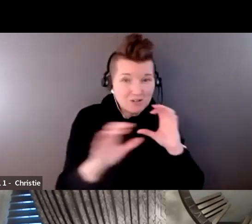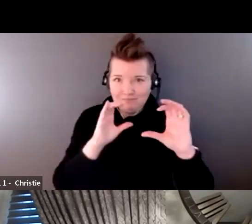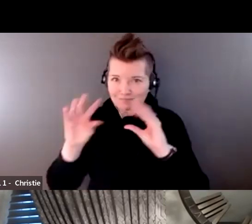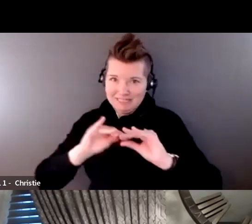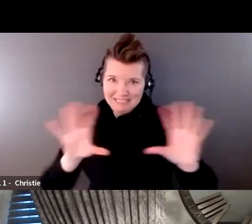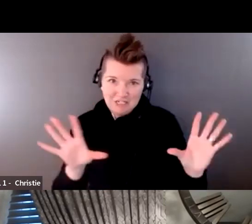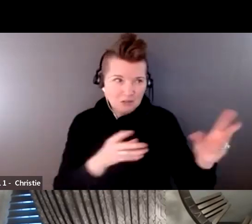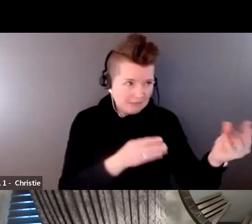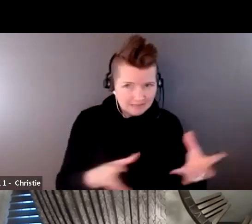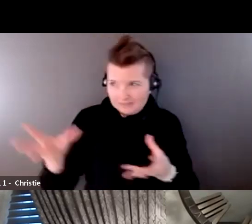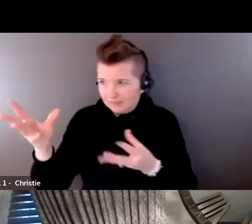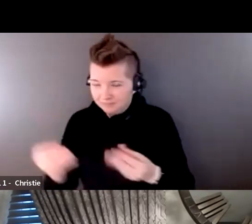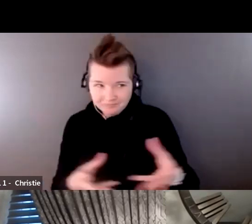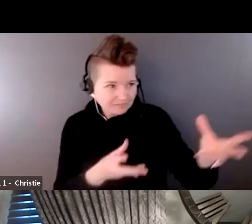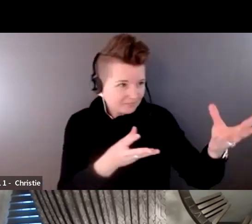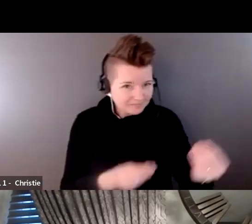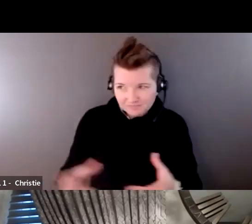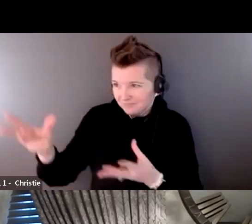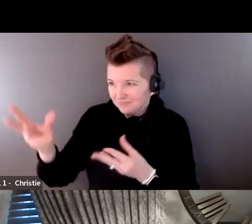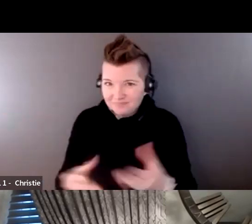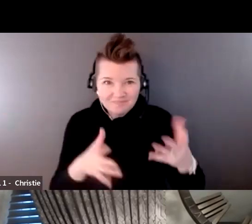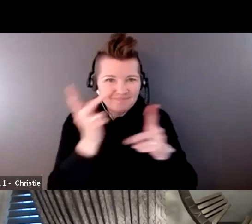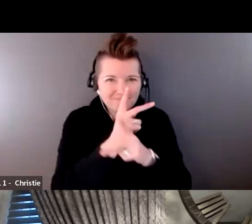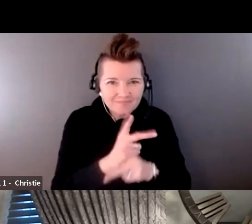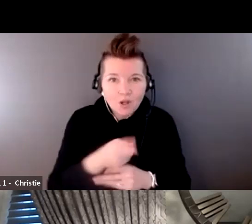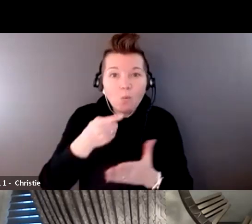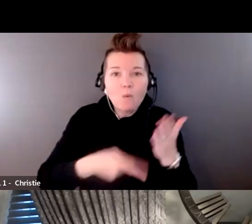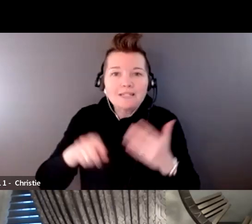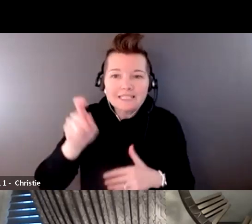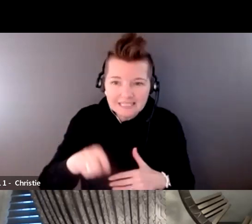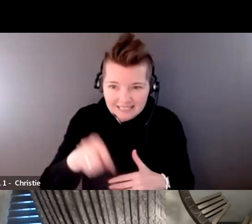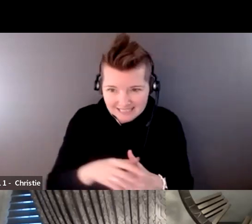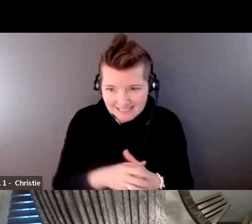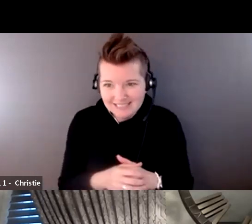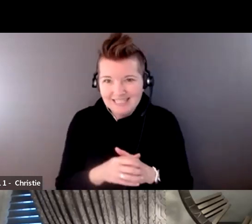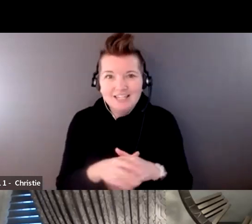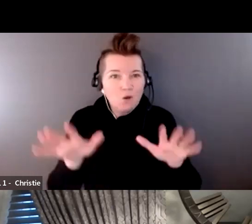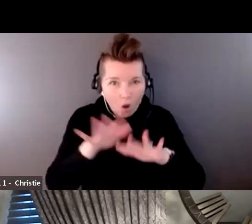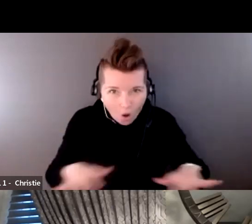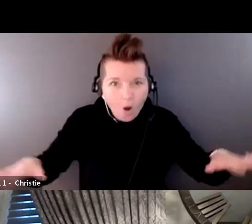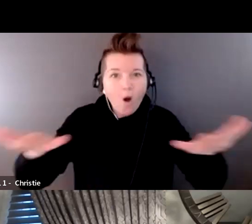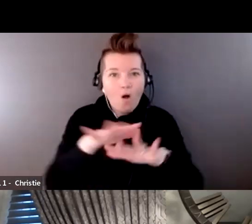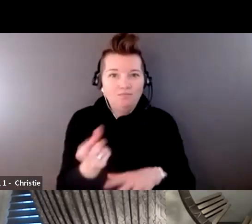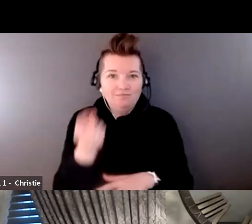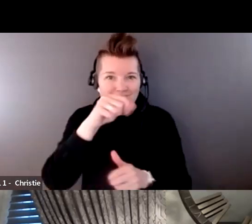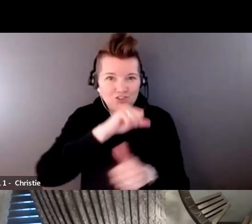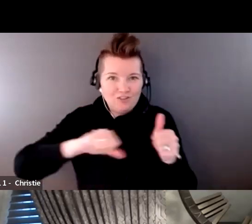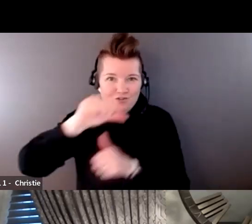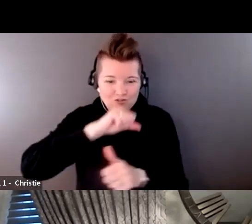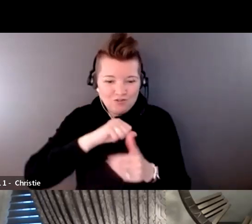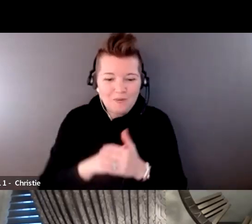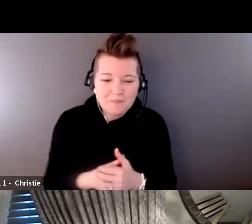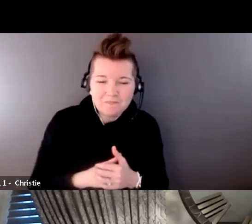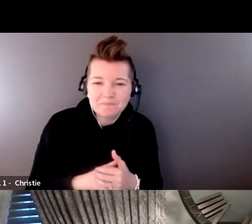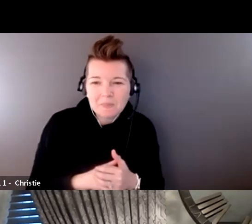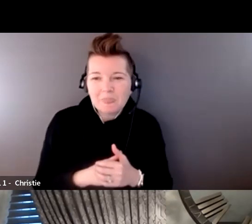for both sides in the language and modes of communication that they can understand, so that the gap